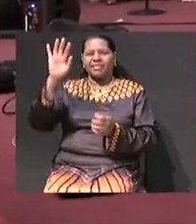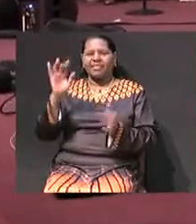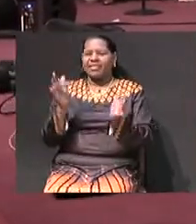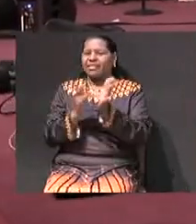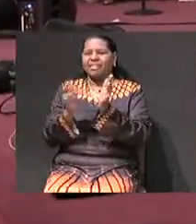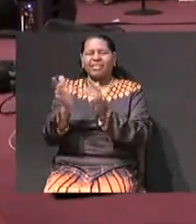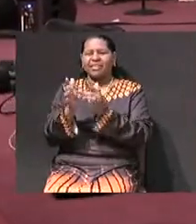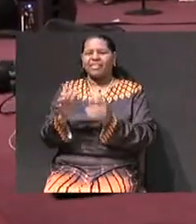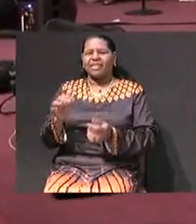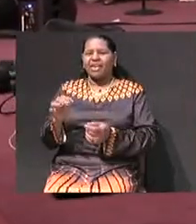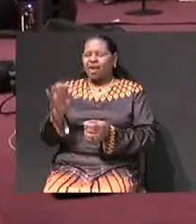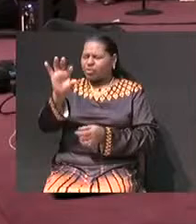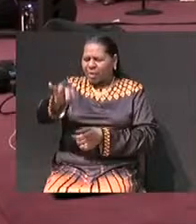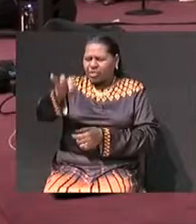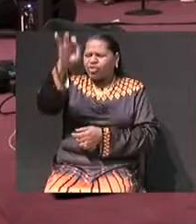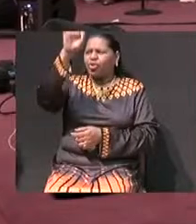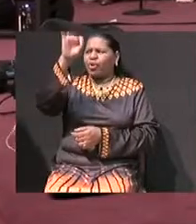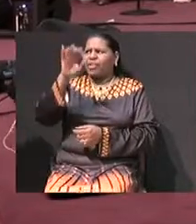You do know it was by choice, right?